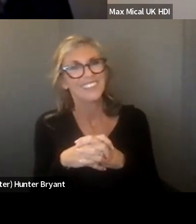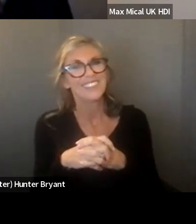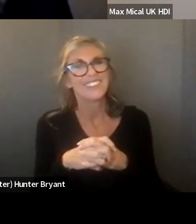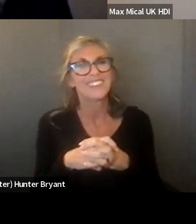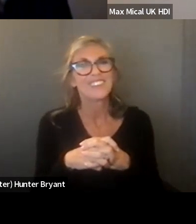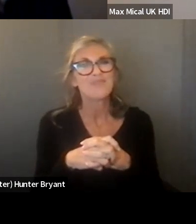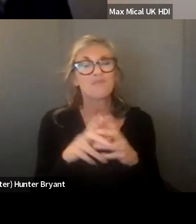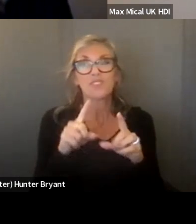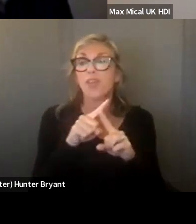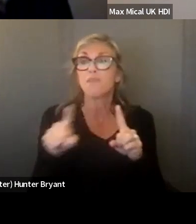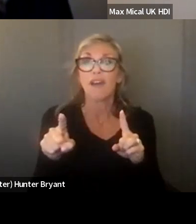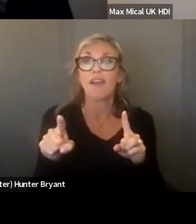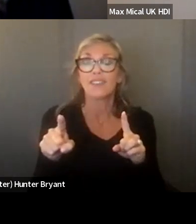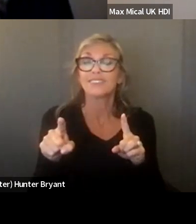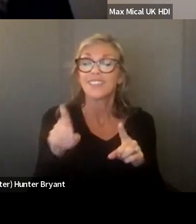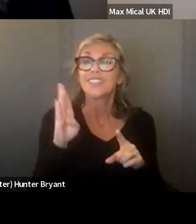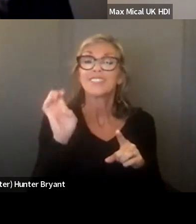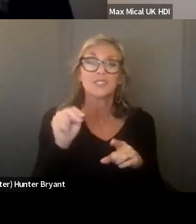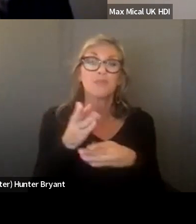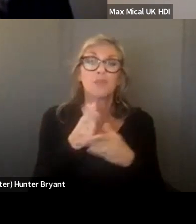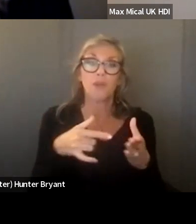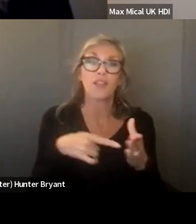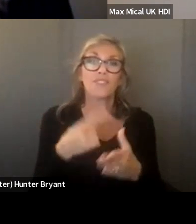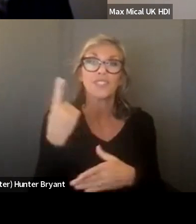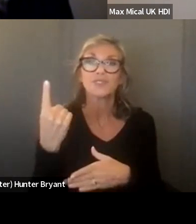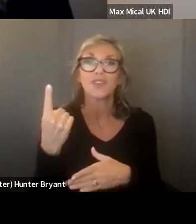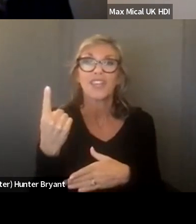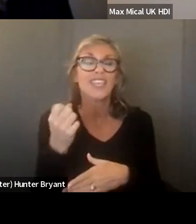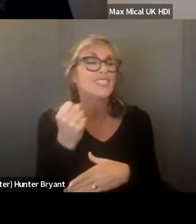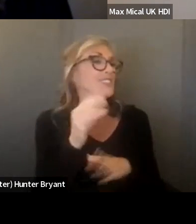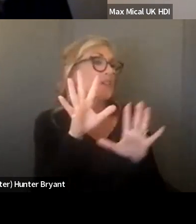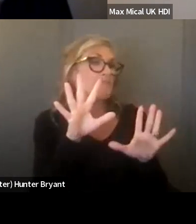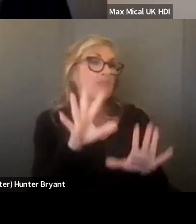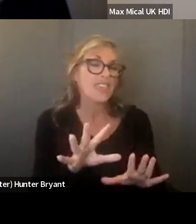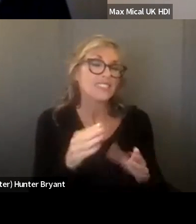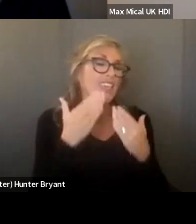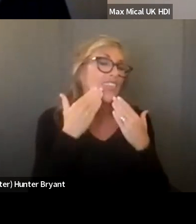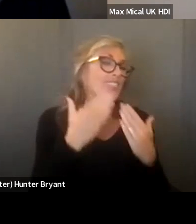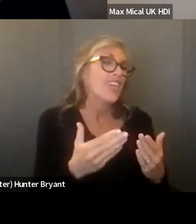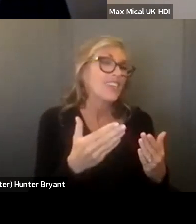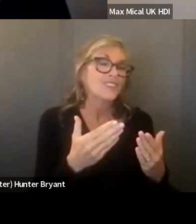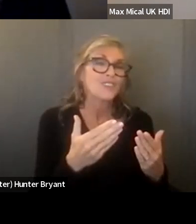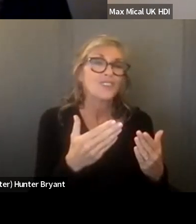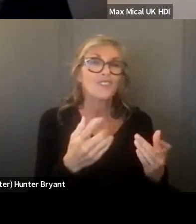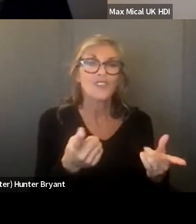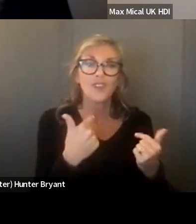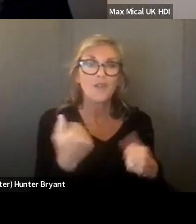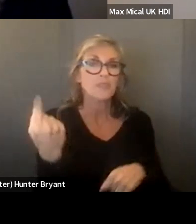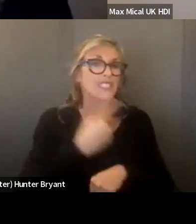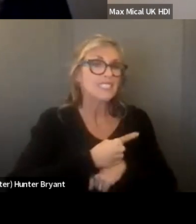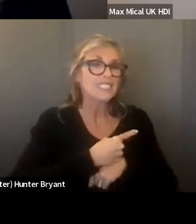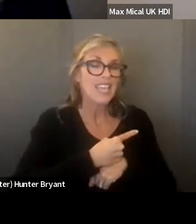But it's certainly been part of this one. This was amazing. And I want to say thank you guys for being here today.